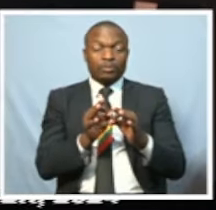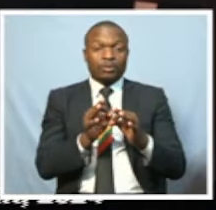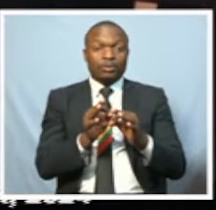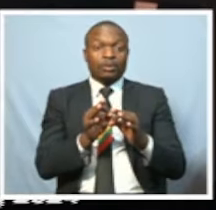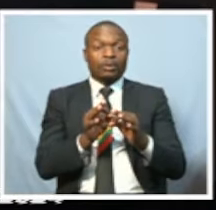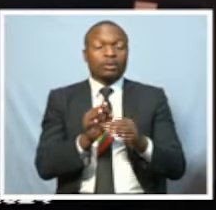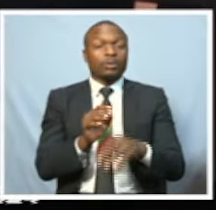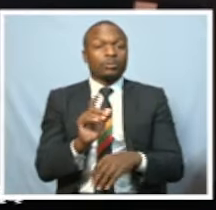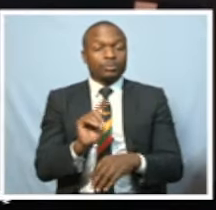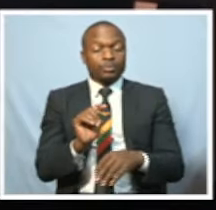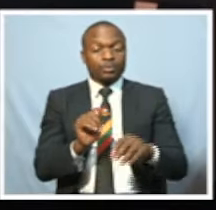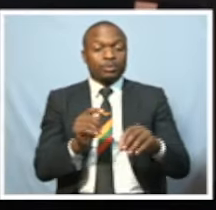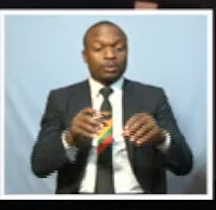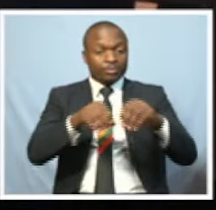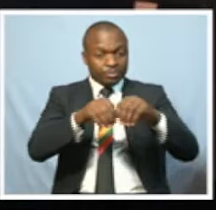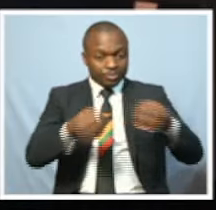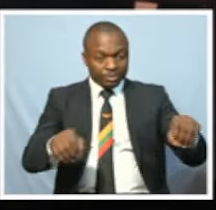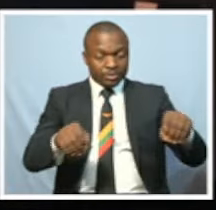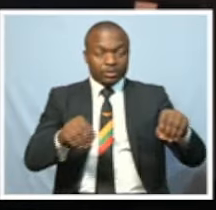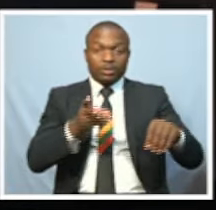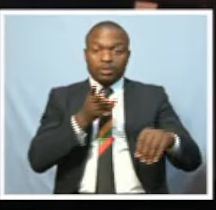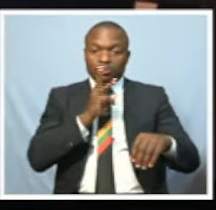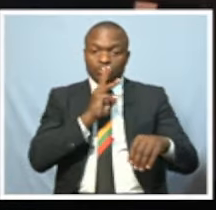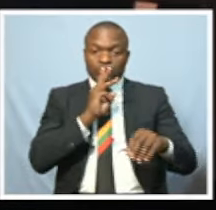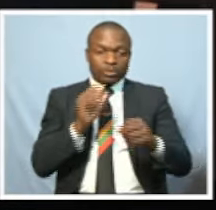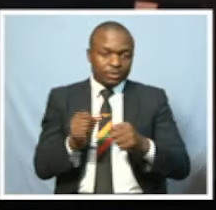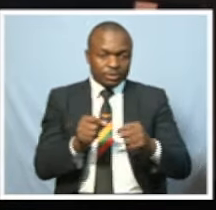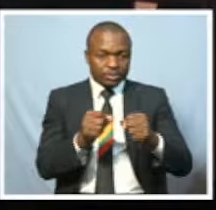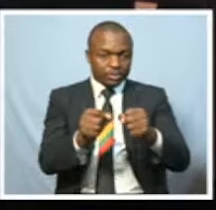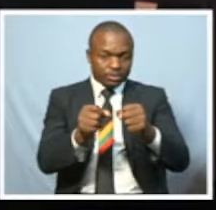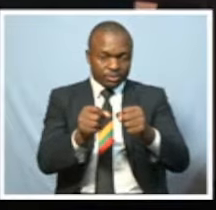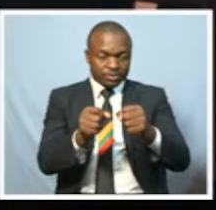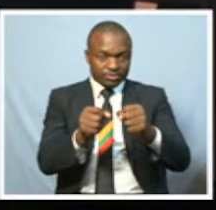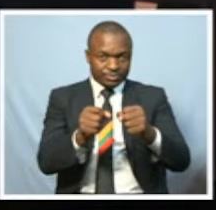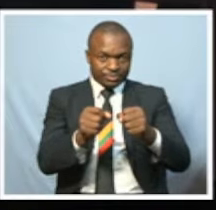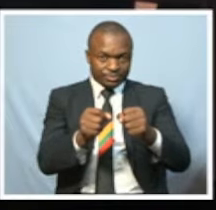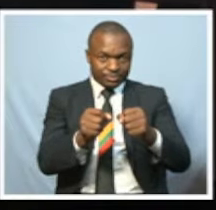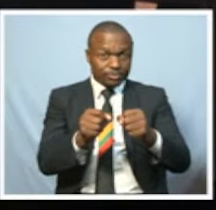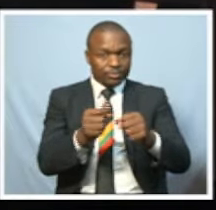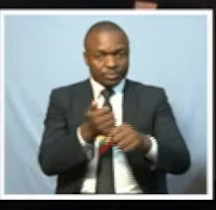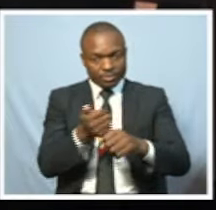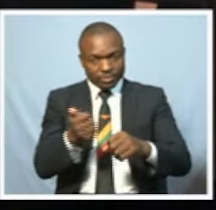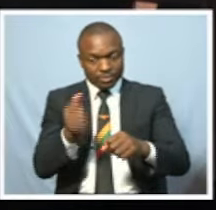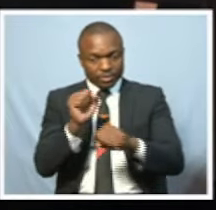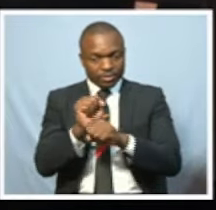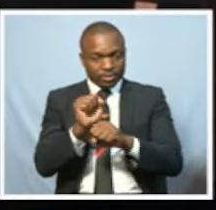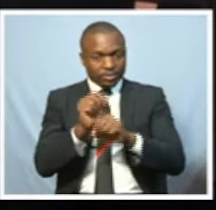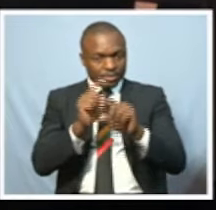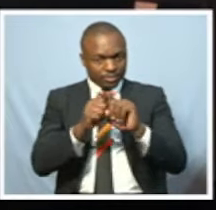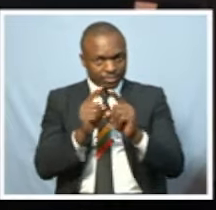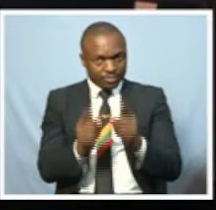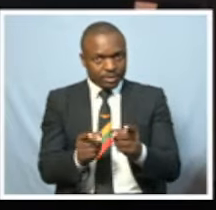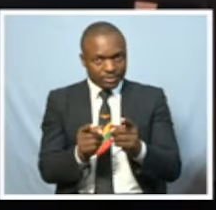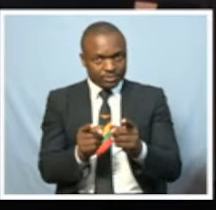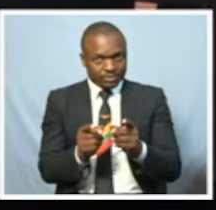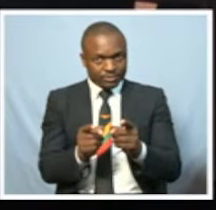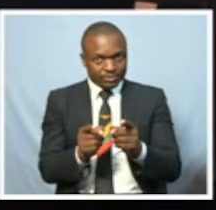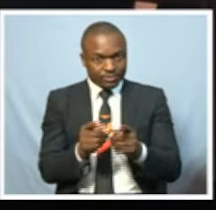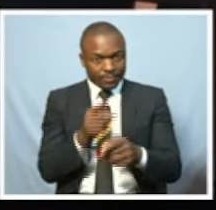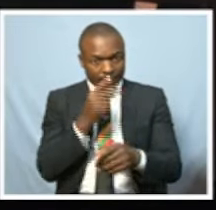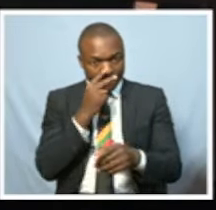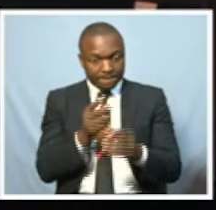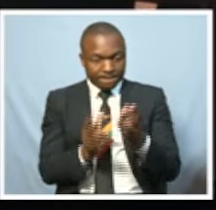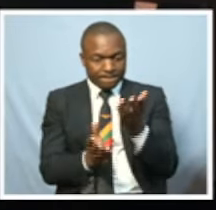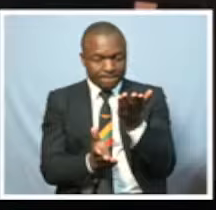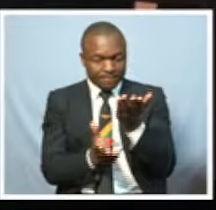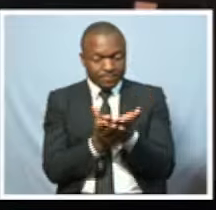glazing, electrical installations, water reticulation system, and the tiling. But when you go to Appendix